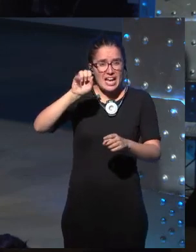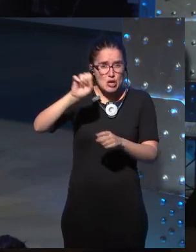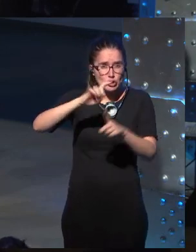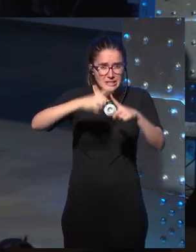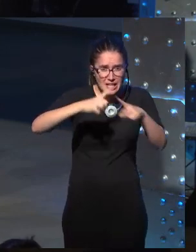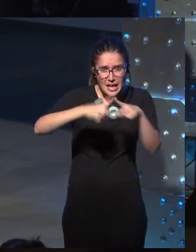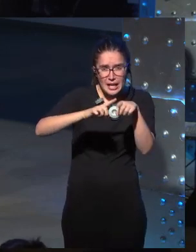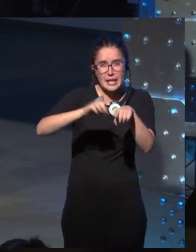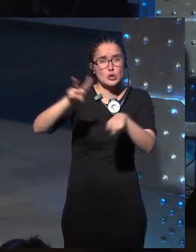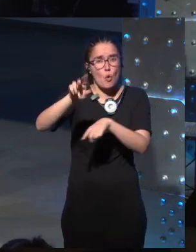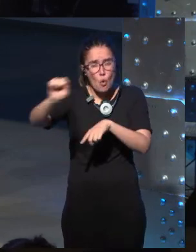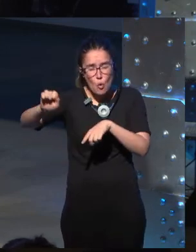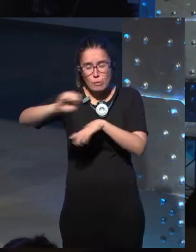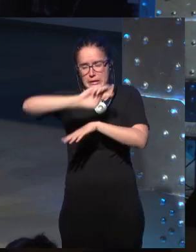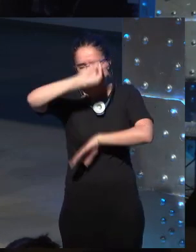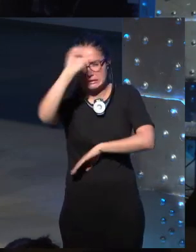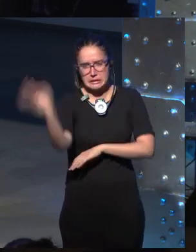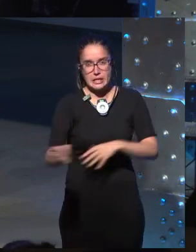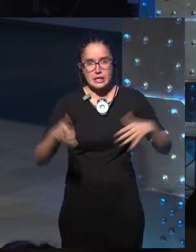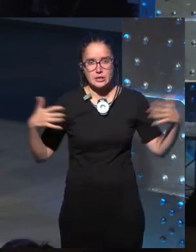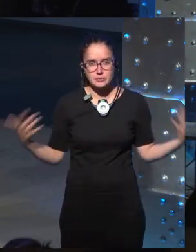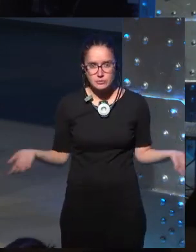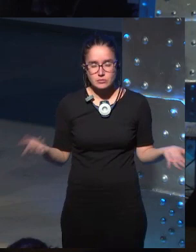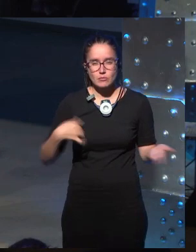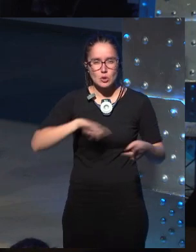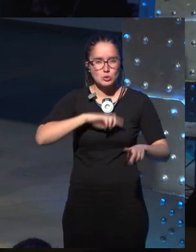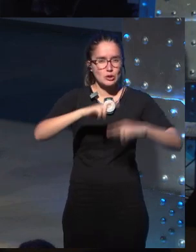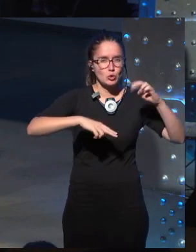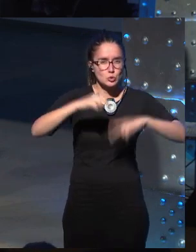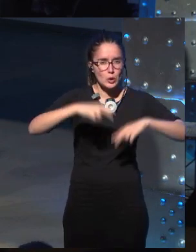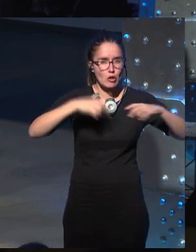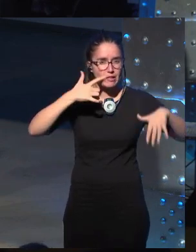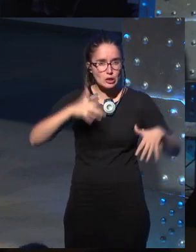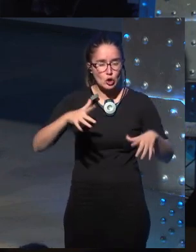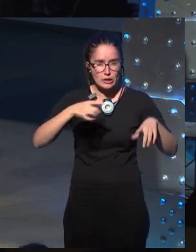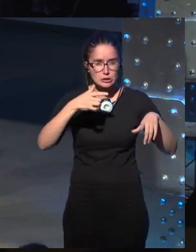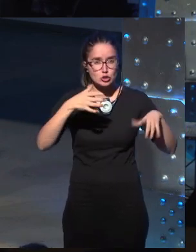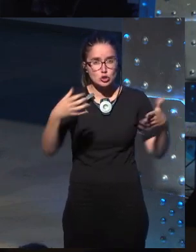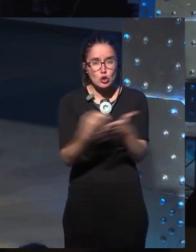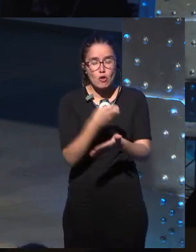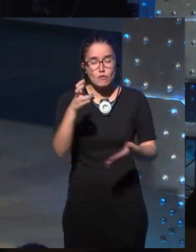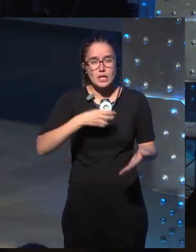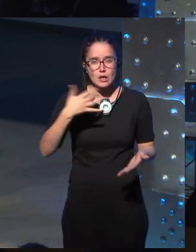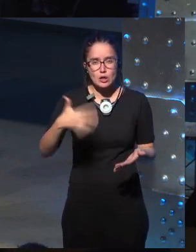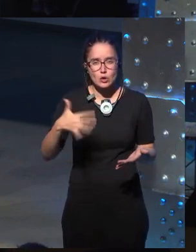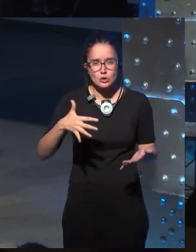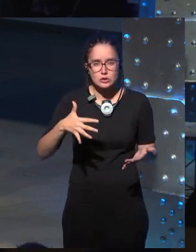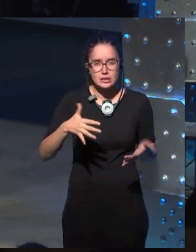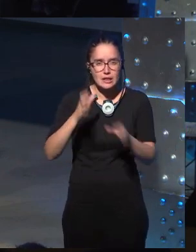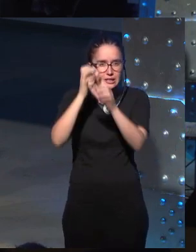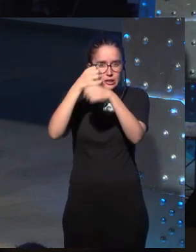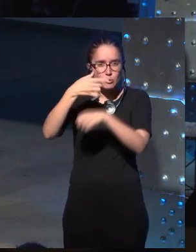things our eyes can't see. We built detectors. All this came from the telescope of Galileo and the discovery of what light